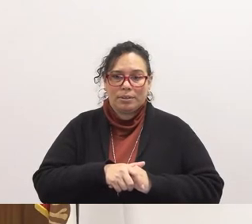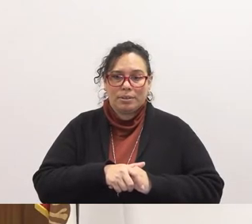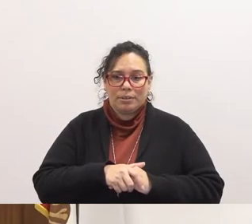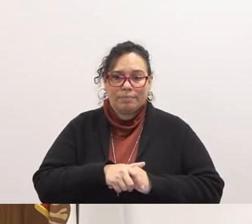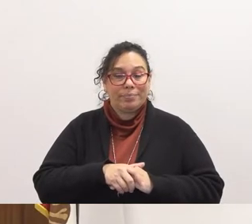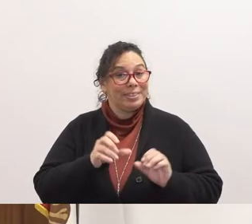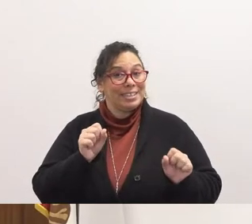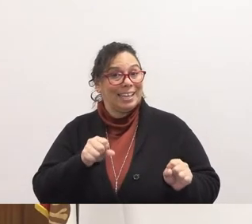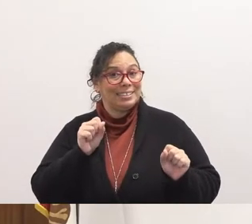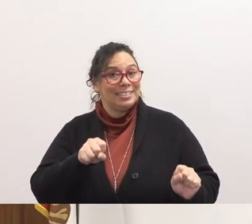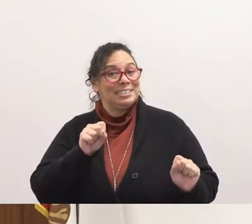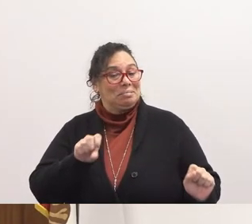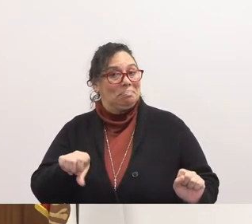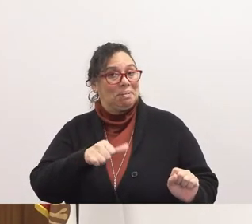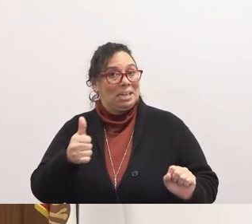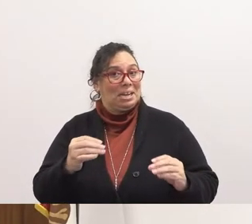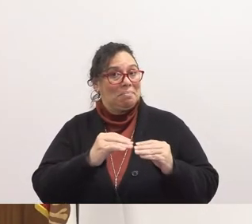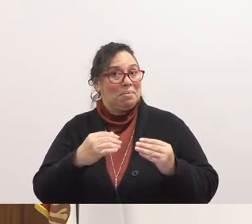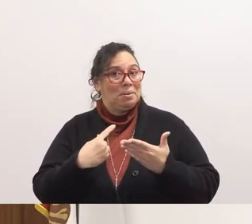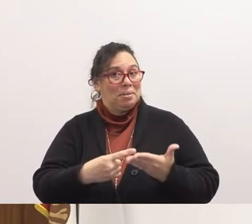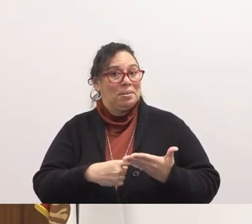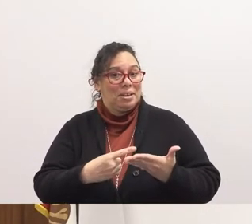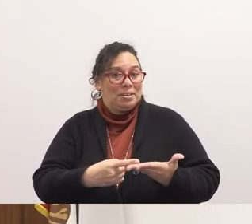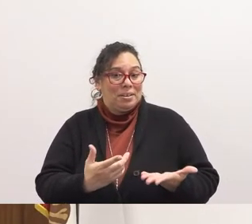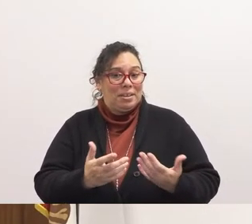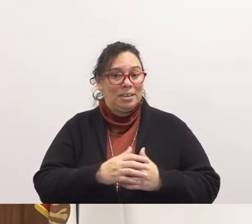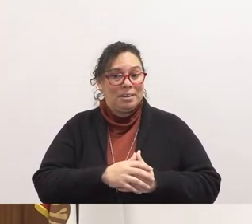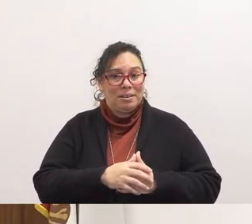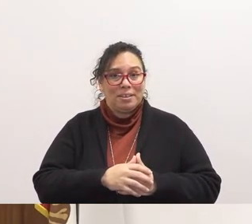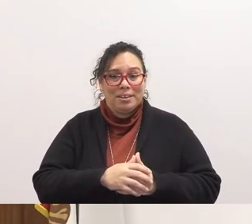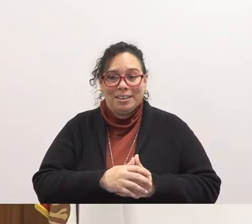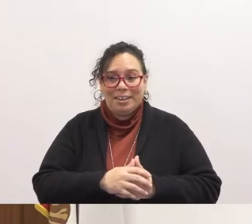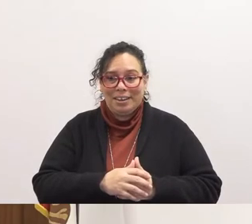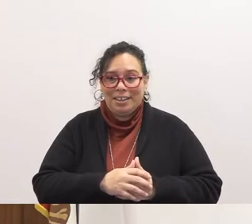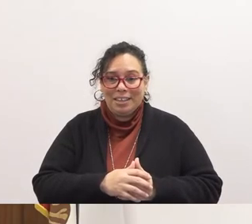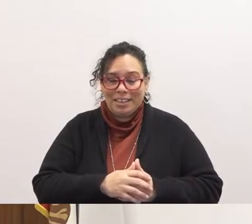Yes. Any further discussion on the consent calendar A?